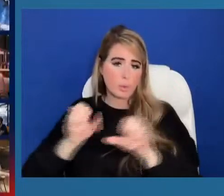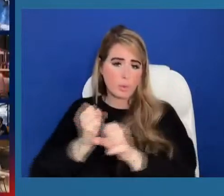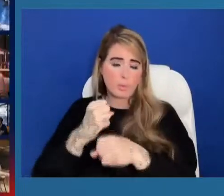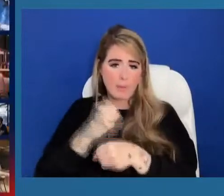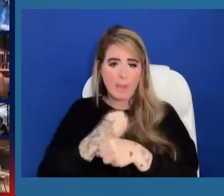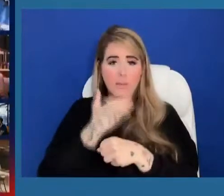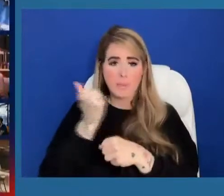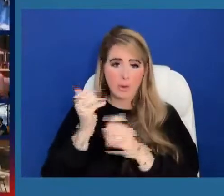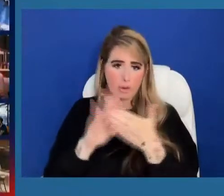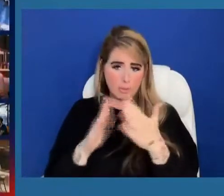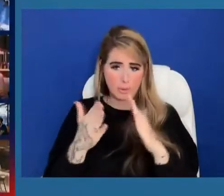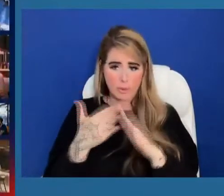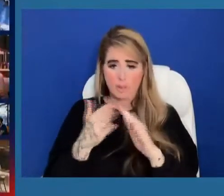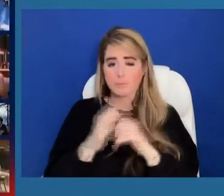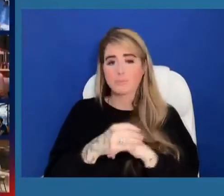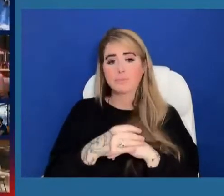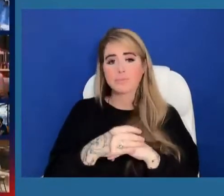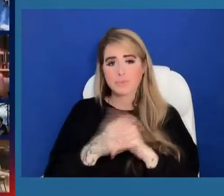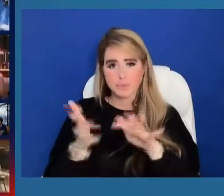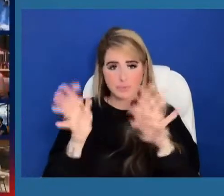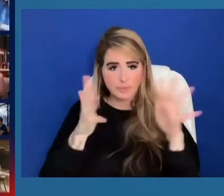community.